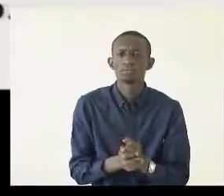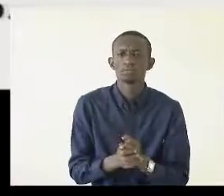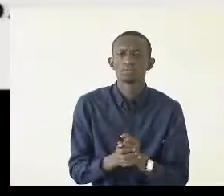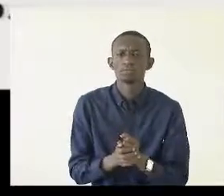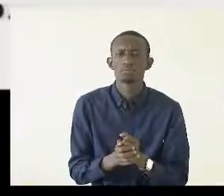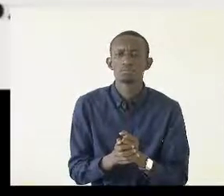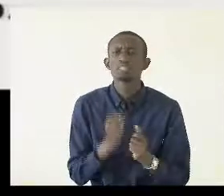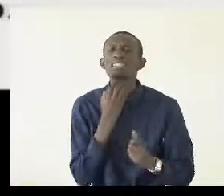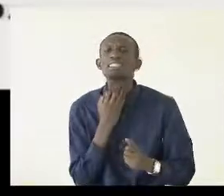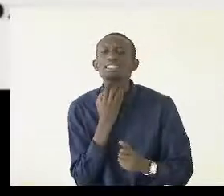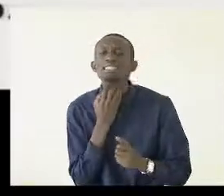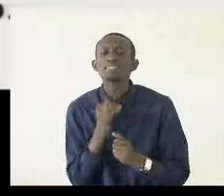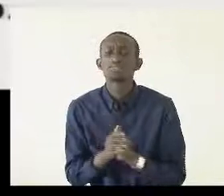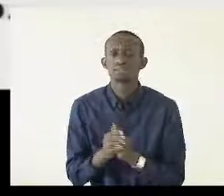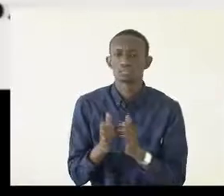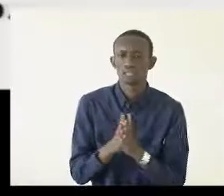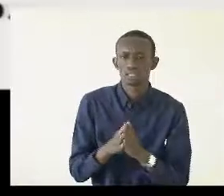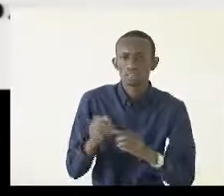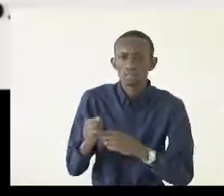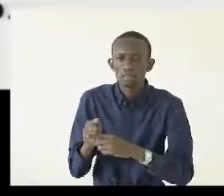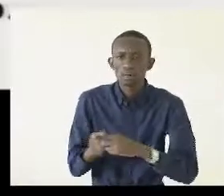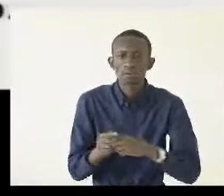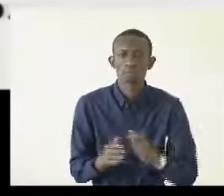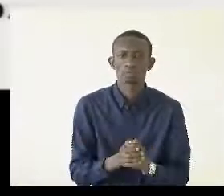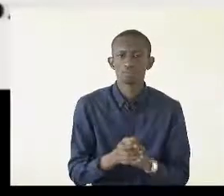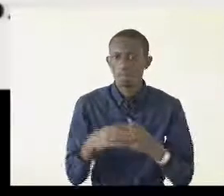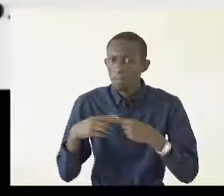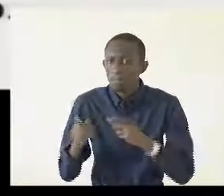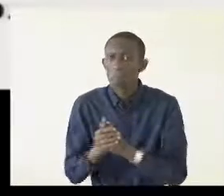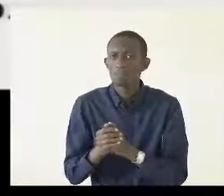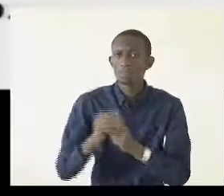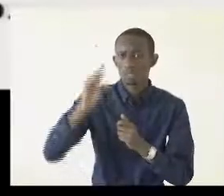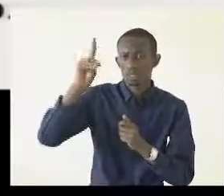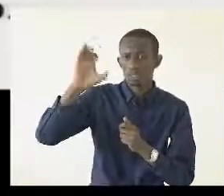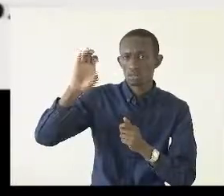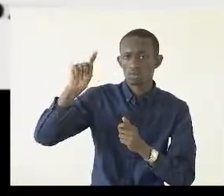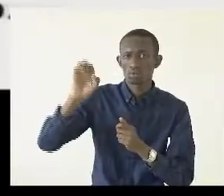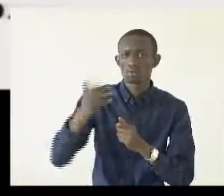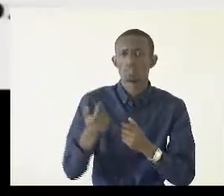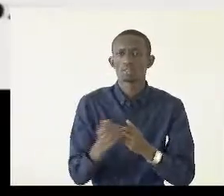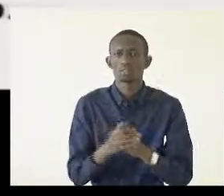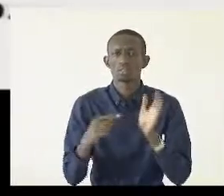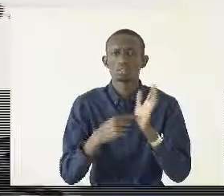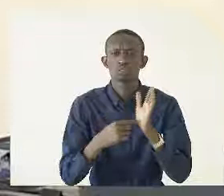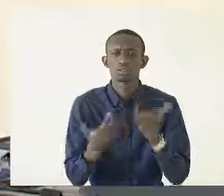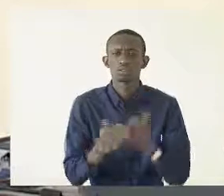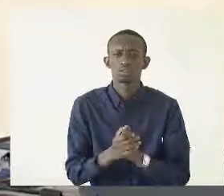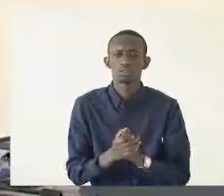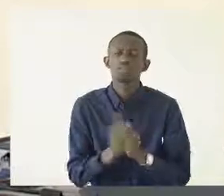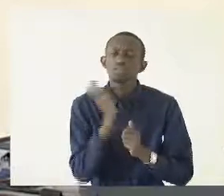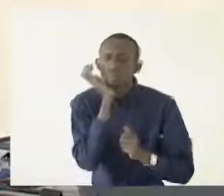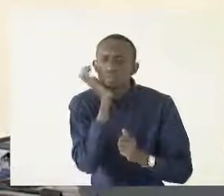cotyledons, we can think of beans, oats, sunflower, and avocado. Students, do you like